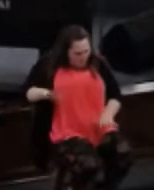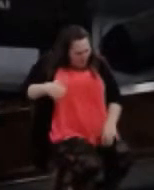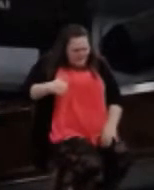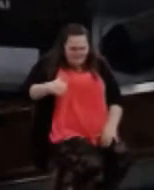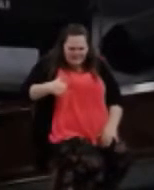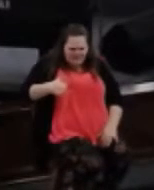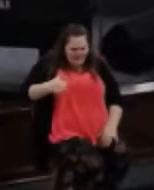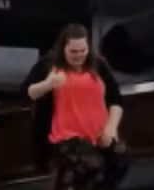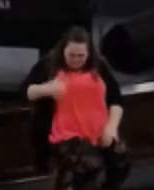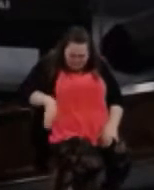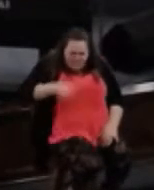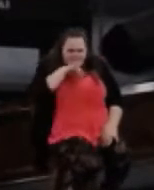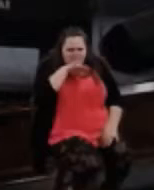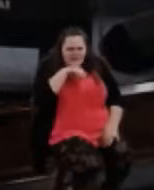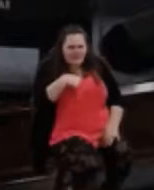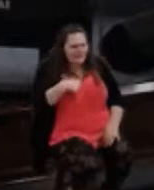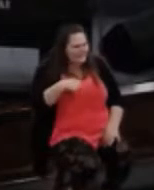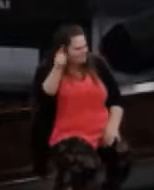are.